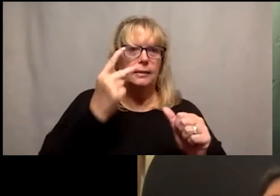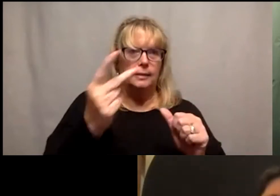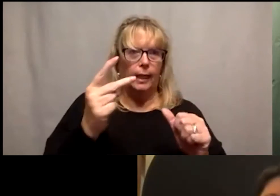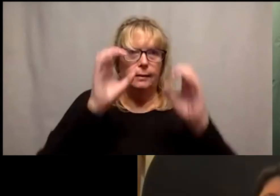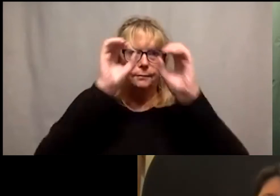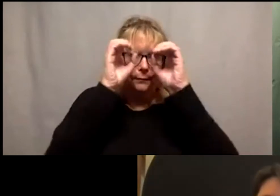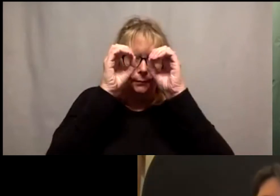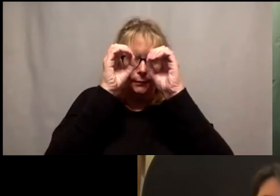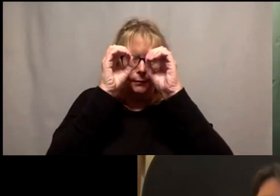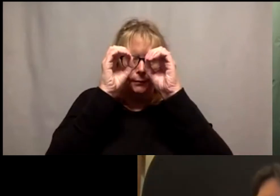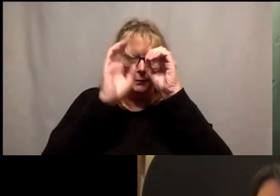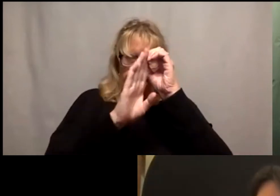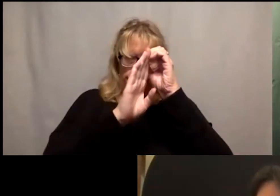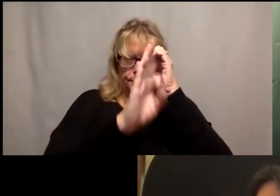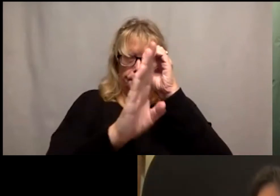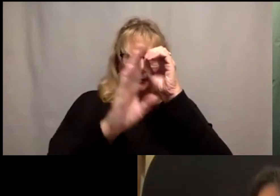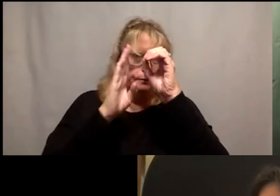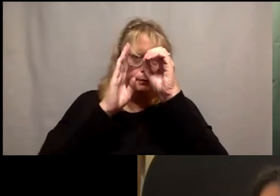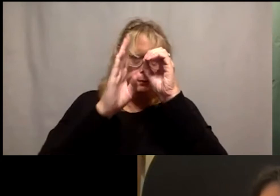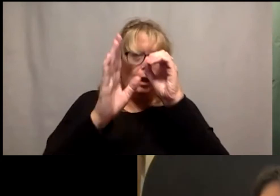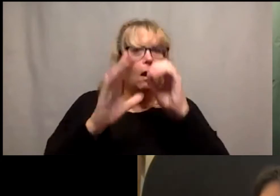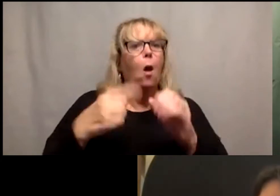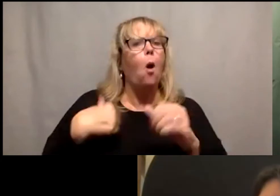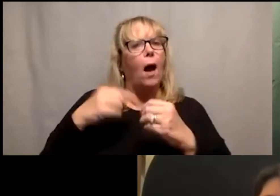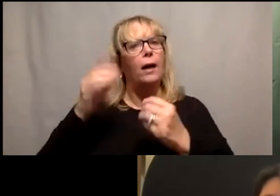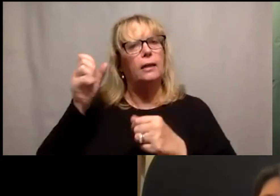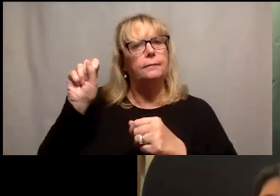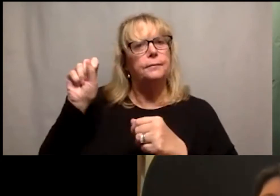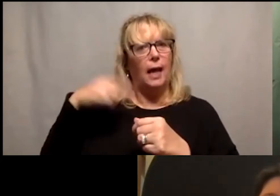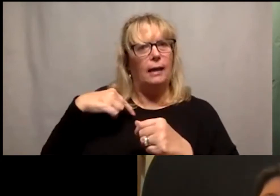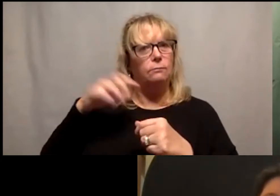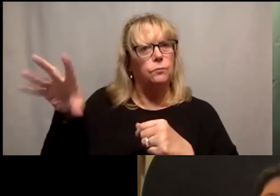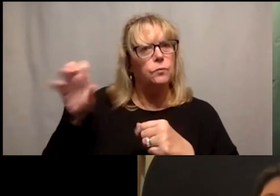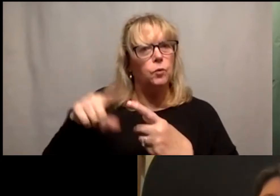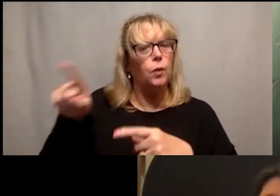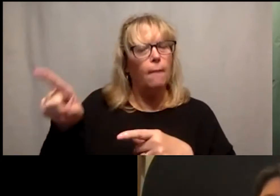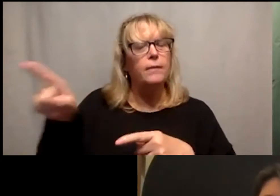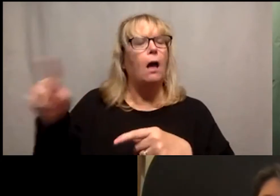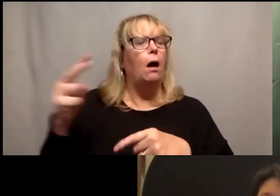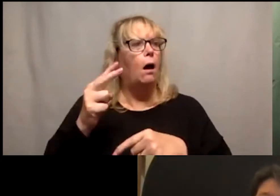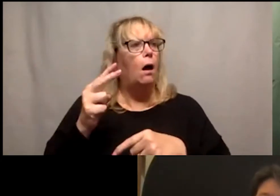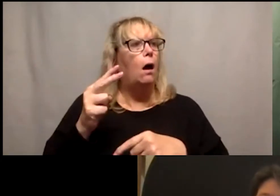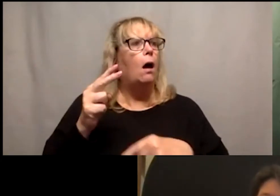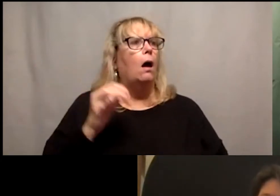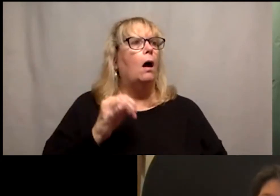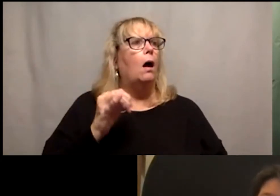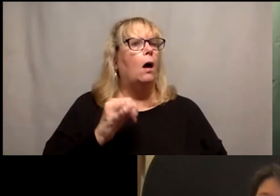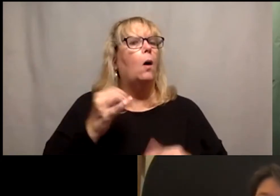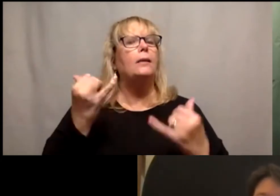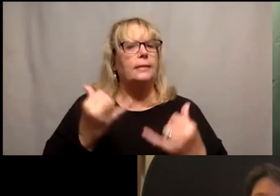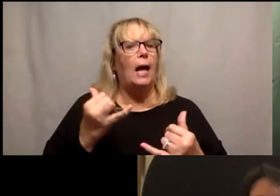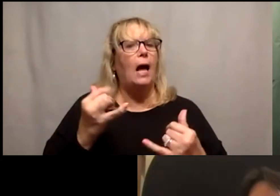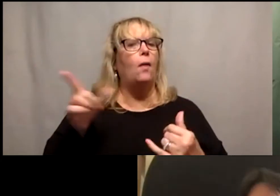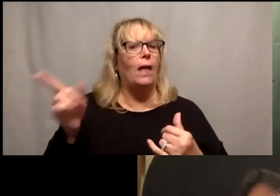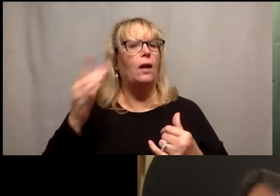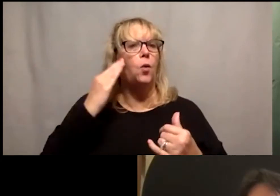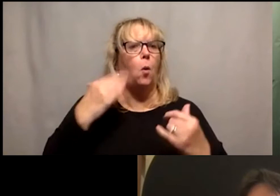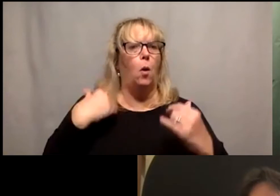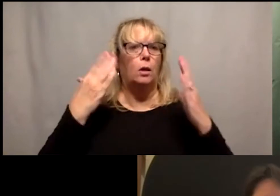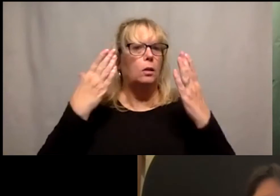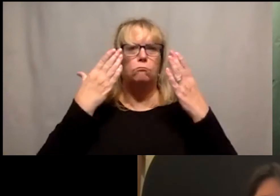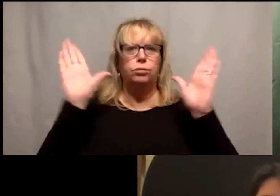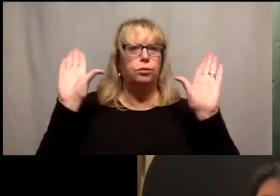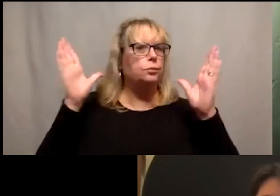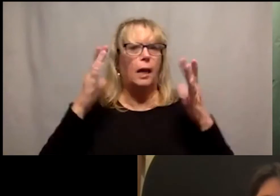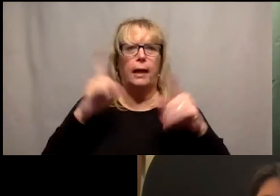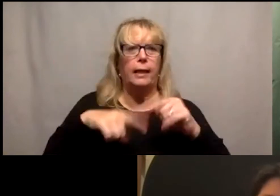And just giving them that little bit of information tells them what I need assistance with.